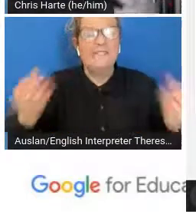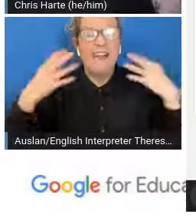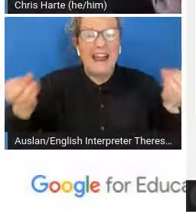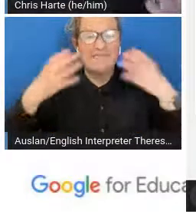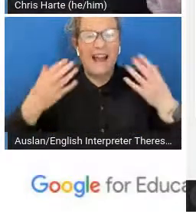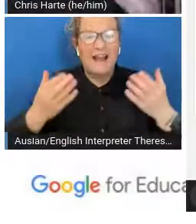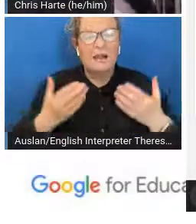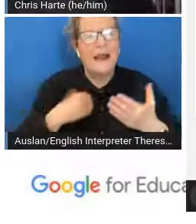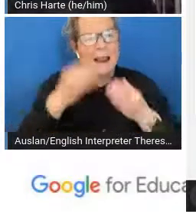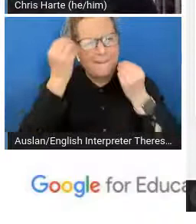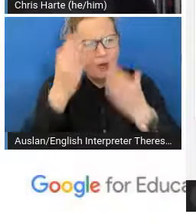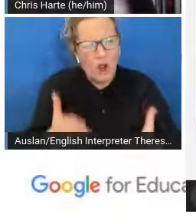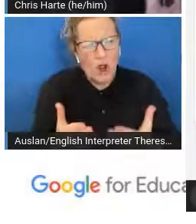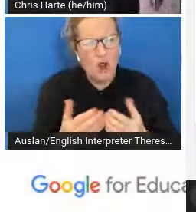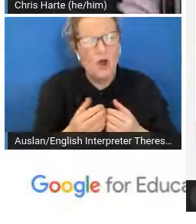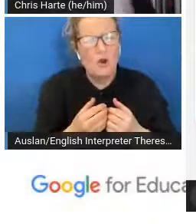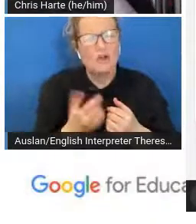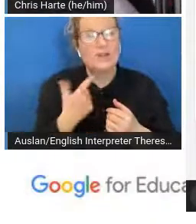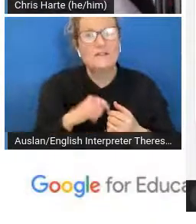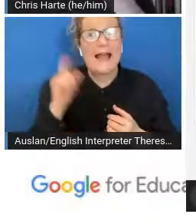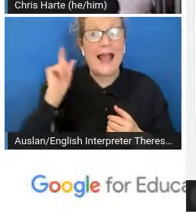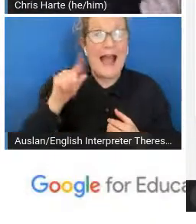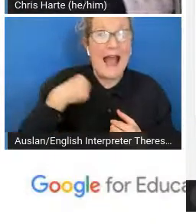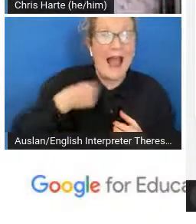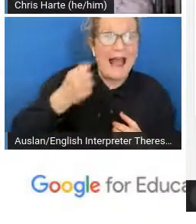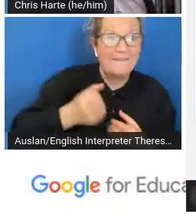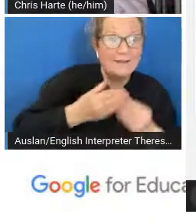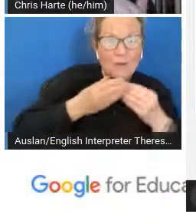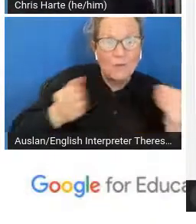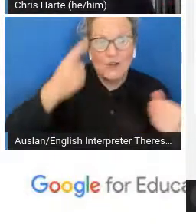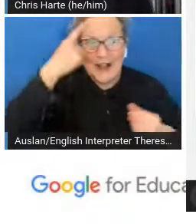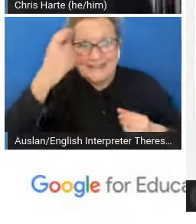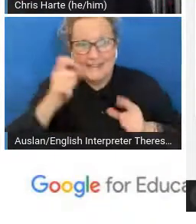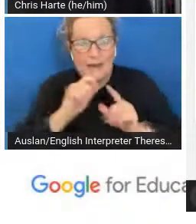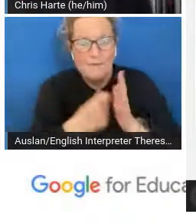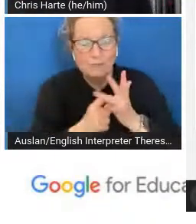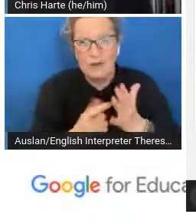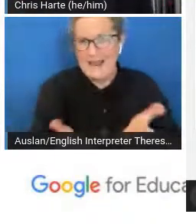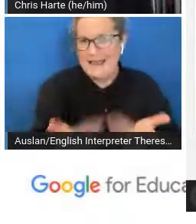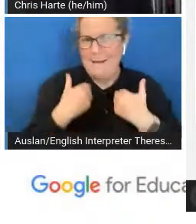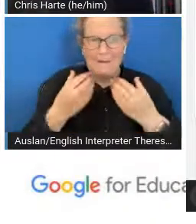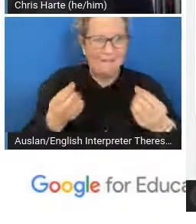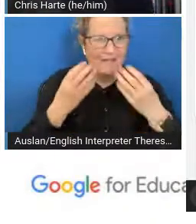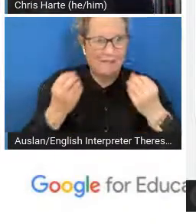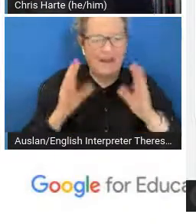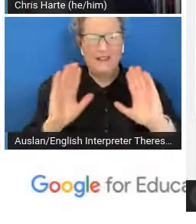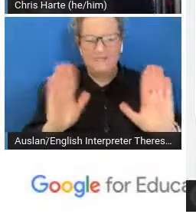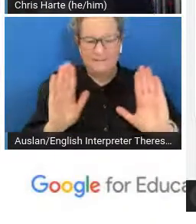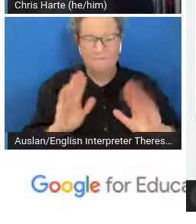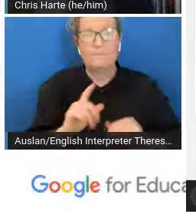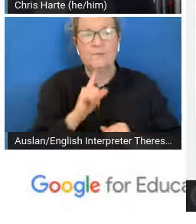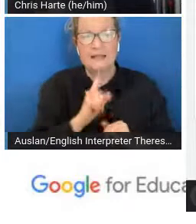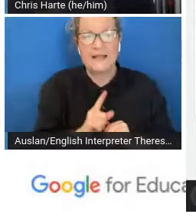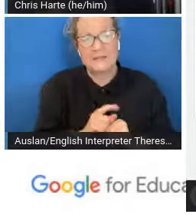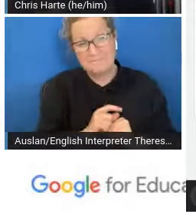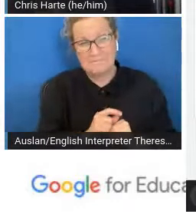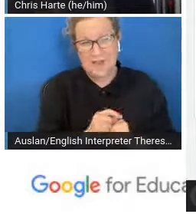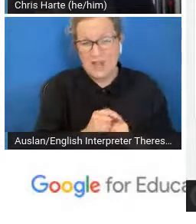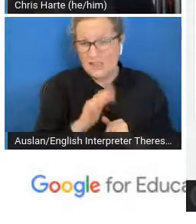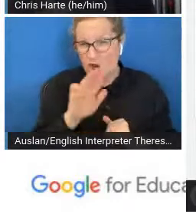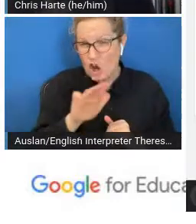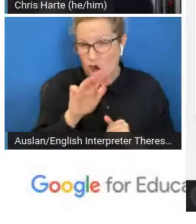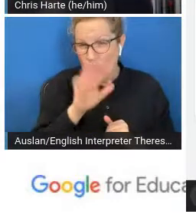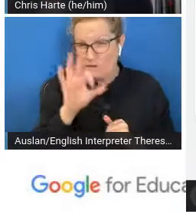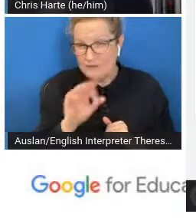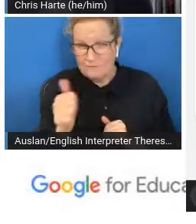my prototype, or here's my solution, and give me some critique. Say, it's 99% finished.